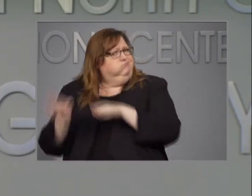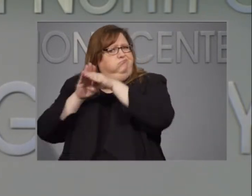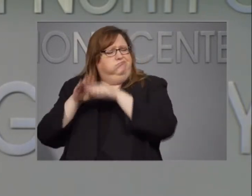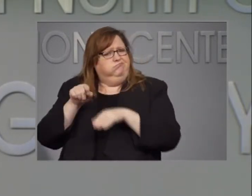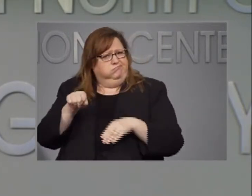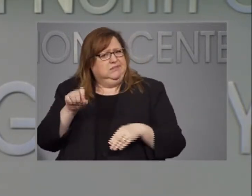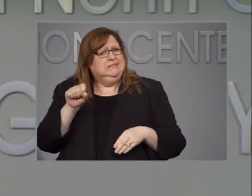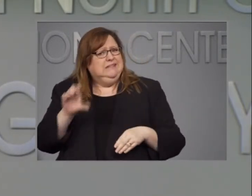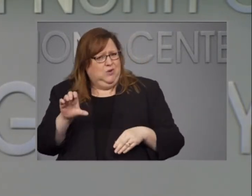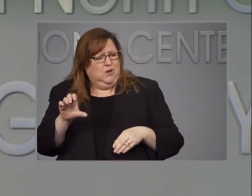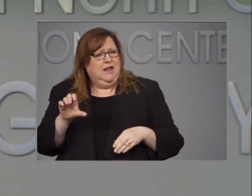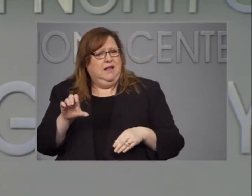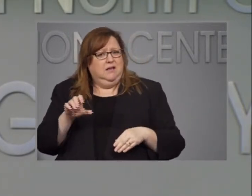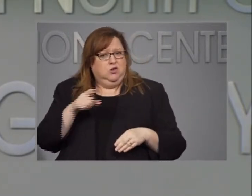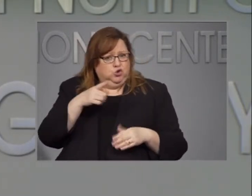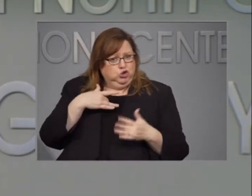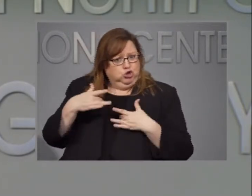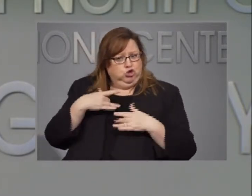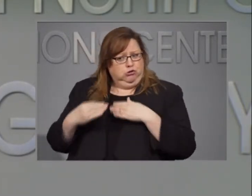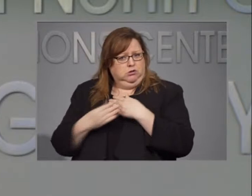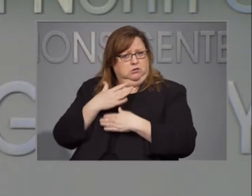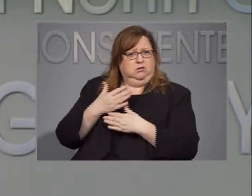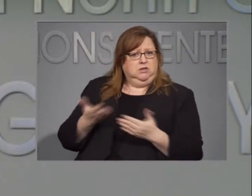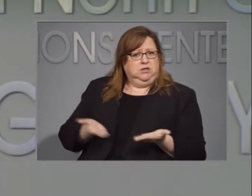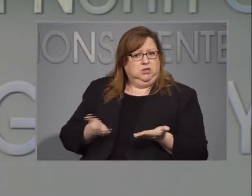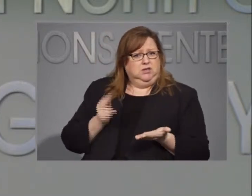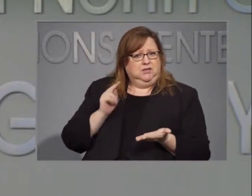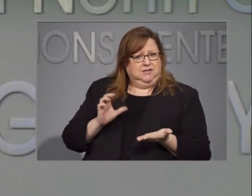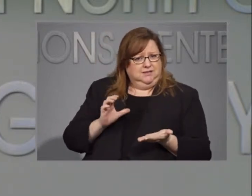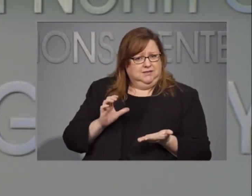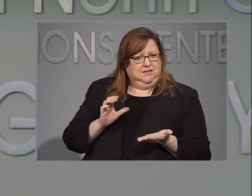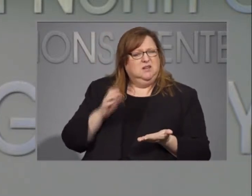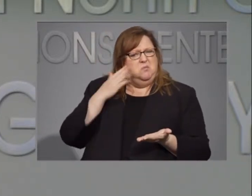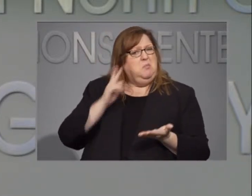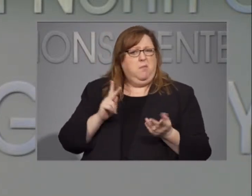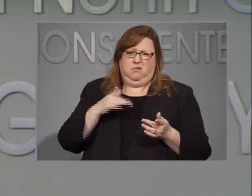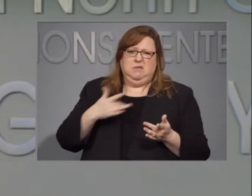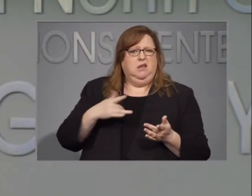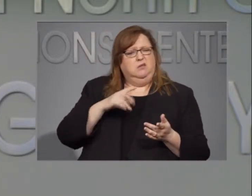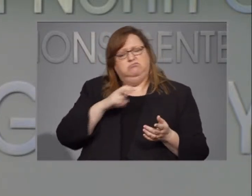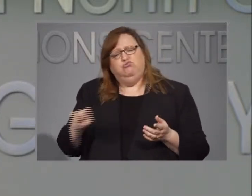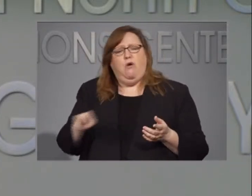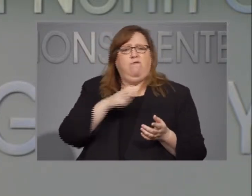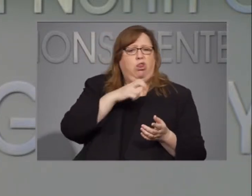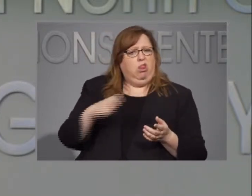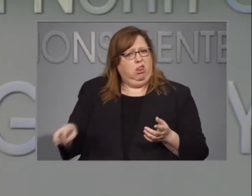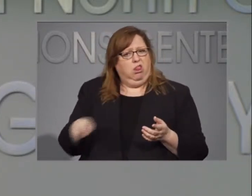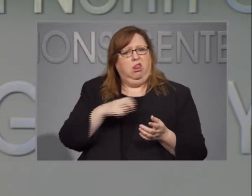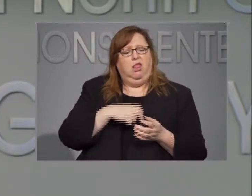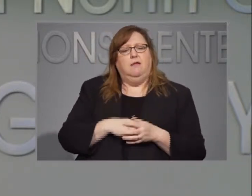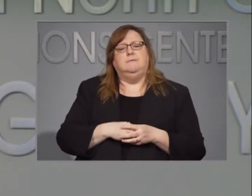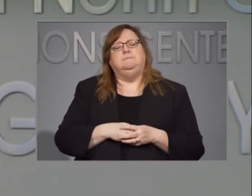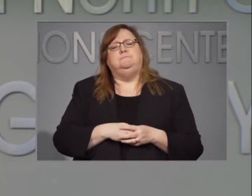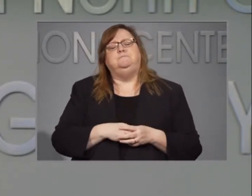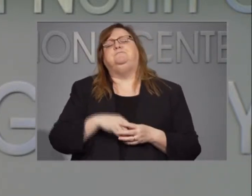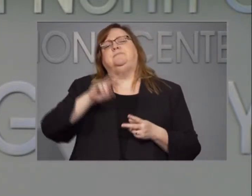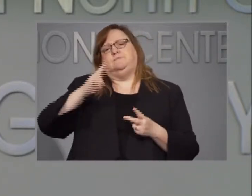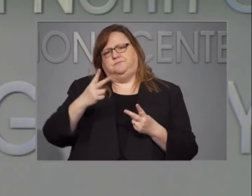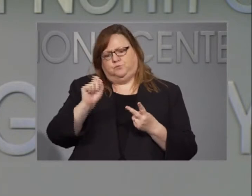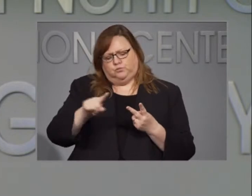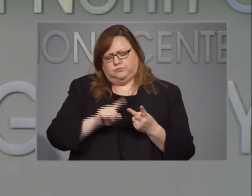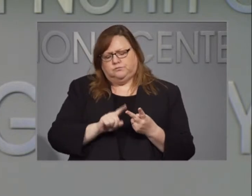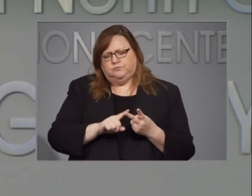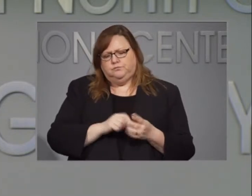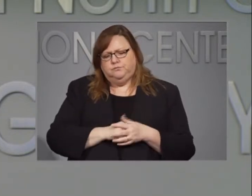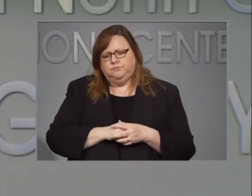down there to eat, to do other things. And also, second question, did you ever have a conversation a month ago when everything